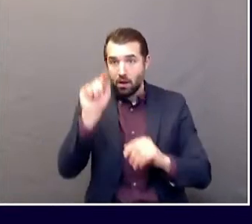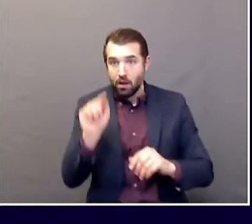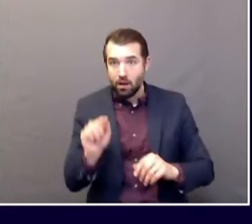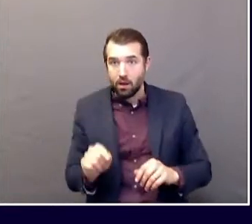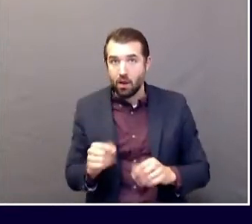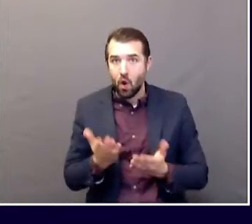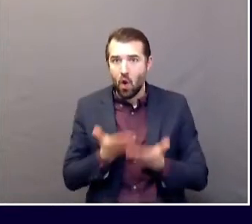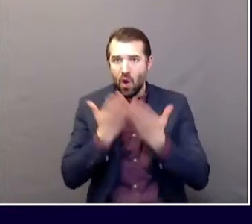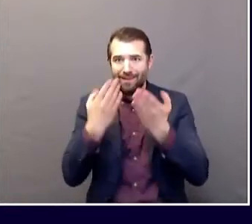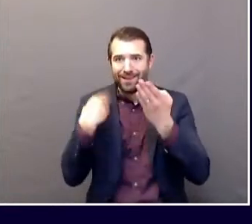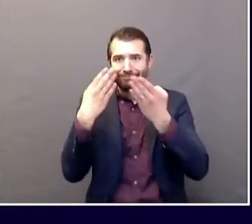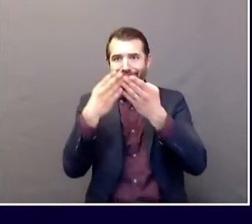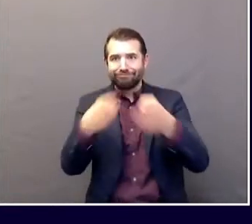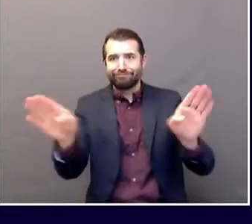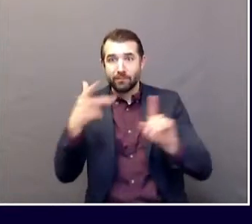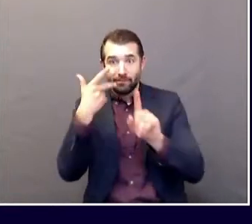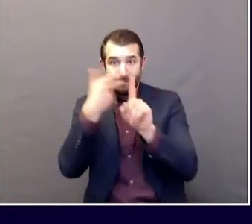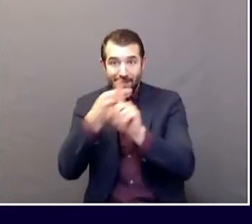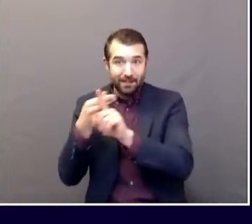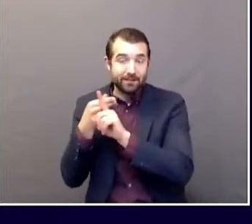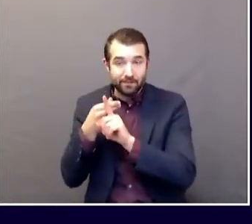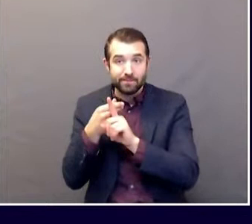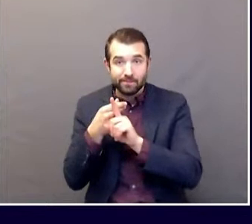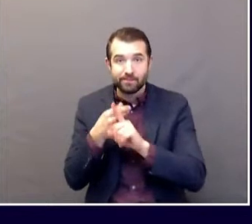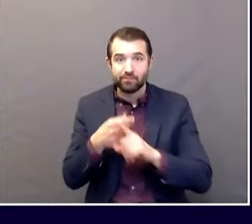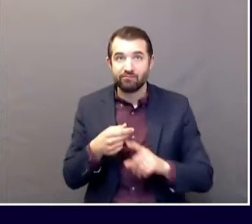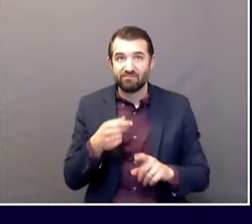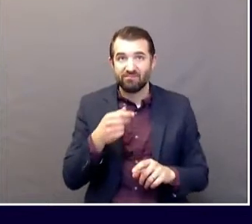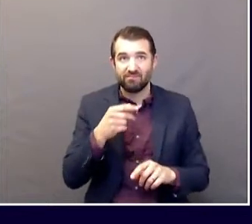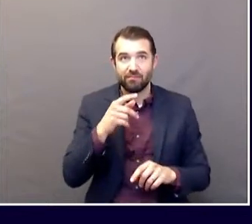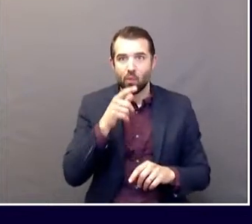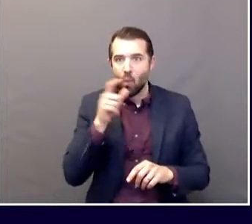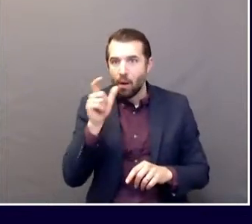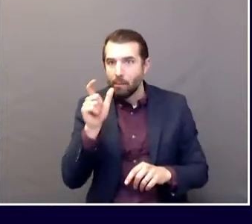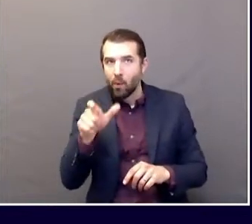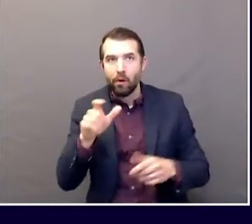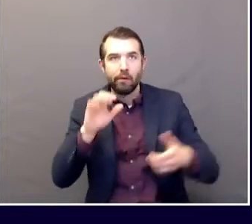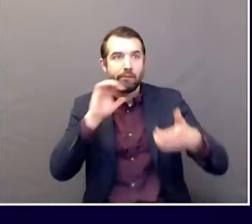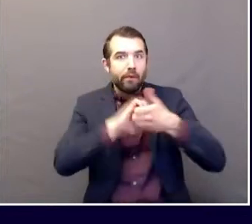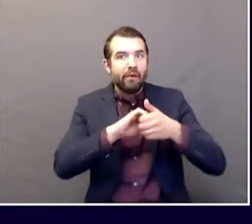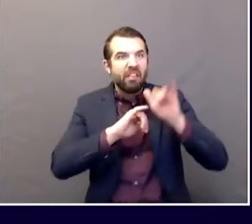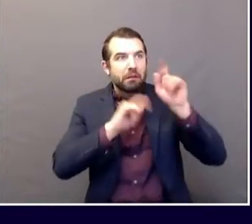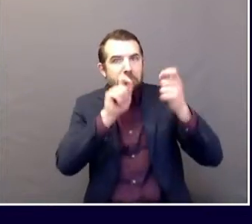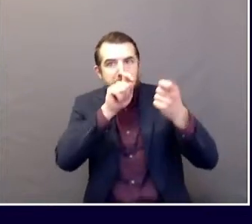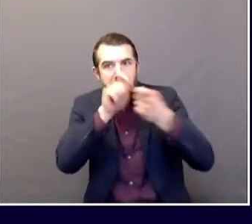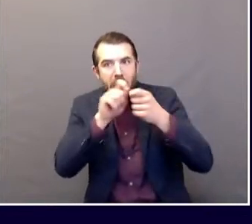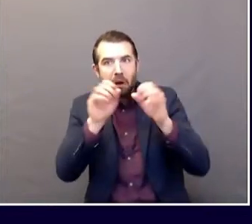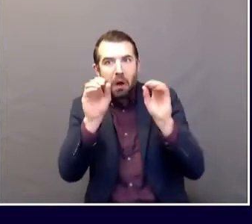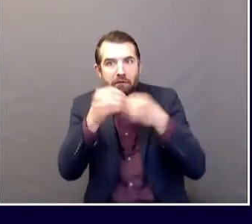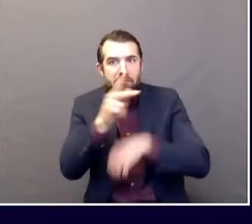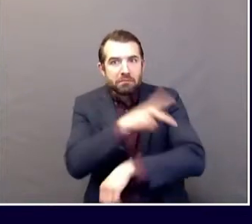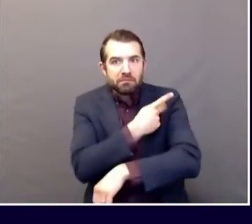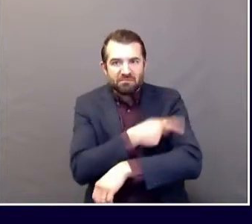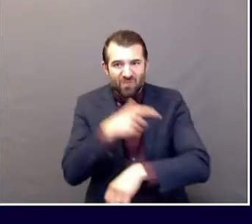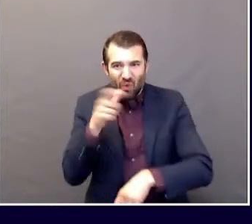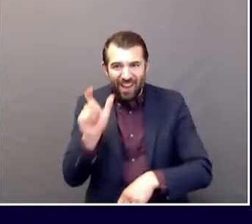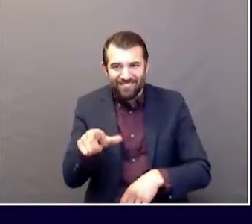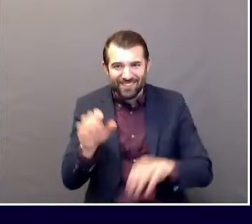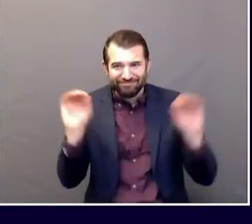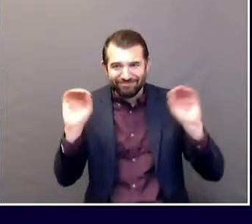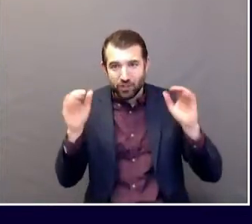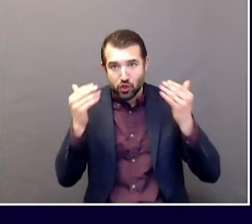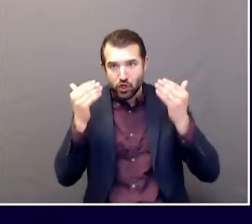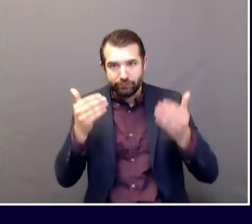public, places where you do not need to be a patient. Indeed, one of the conditions that we have attached to most every single